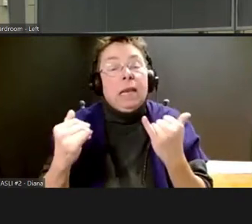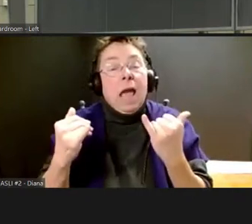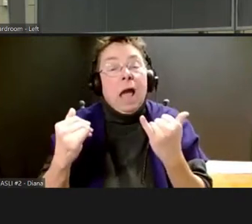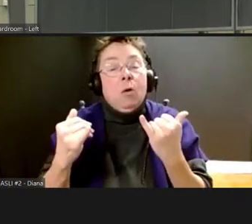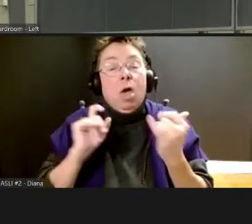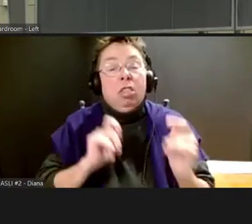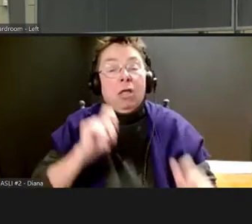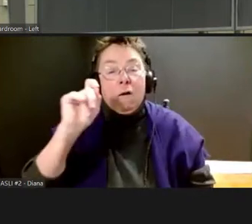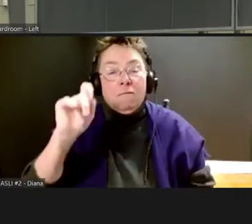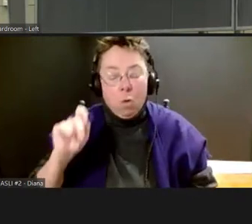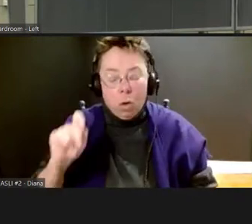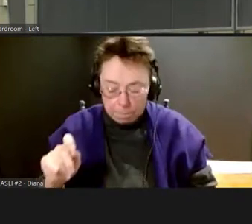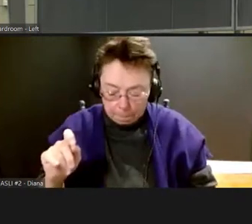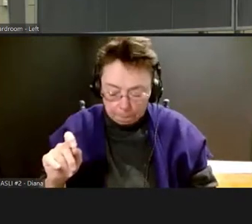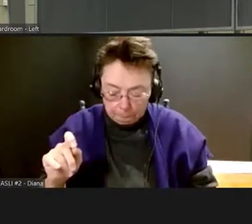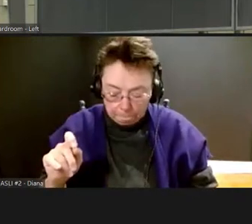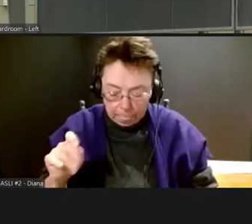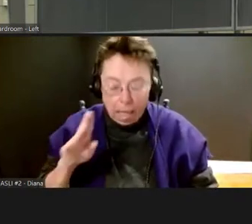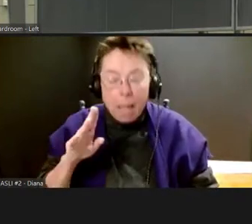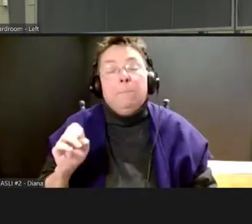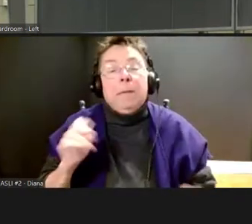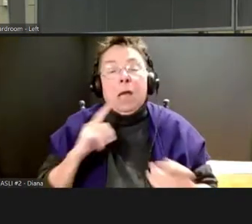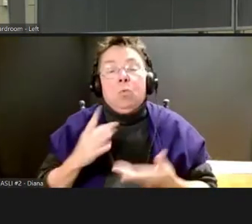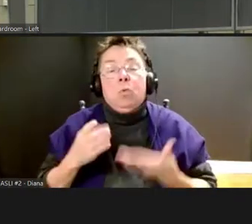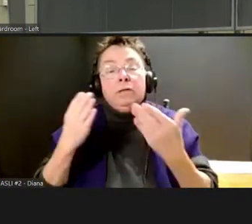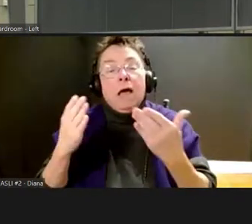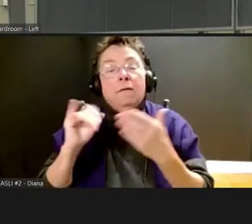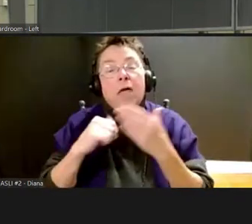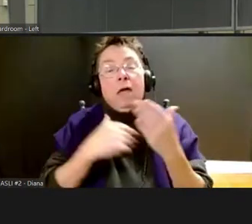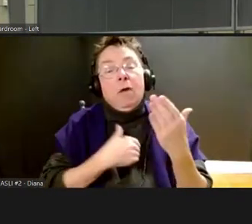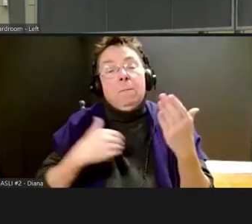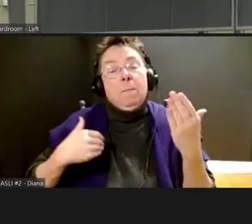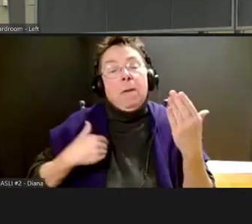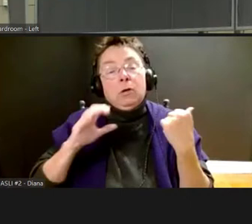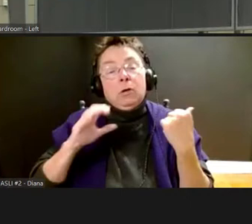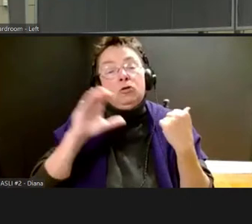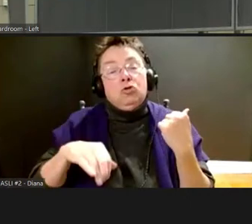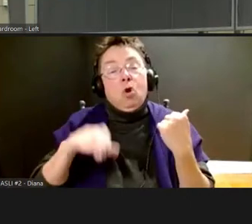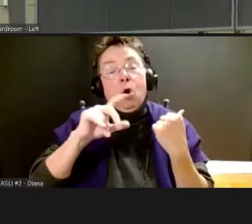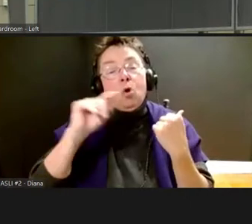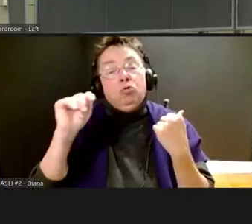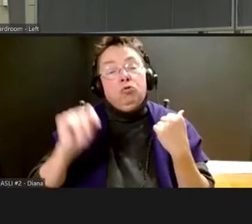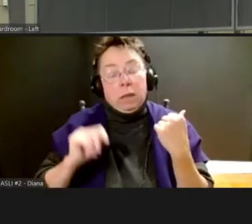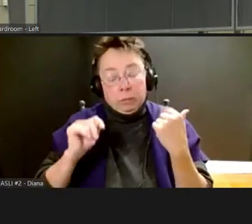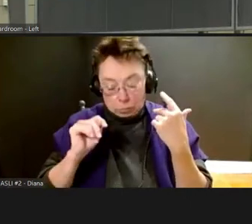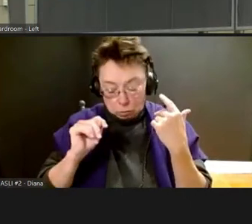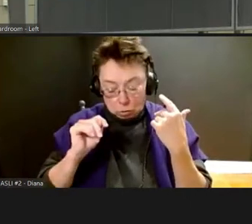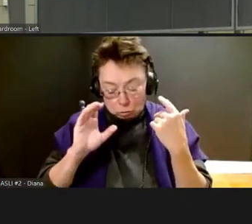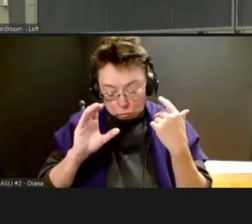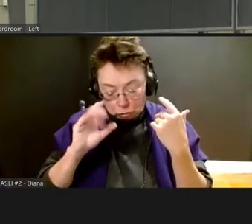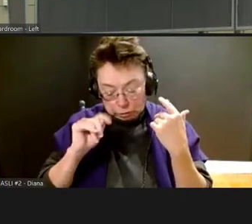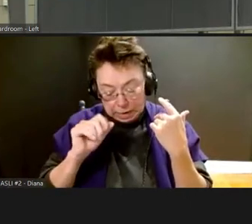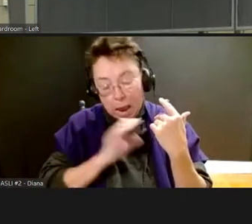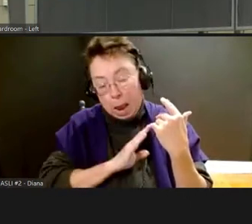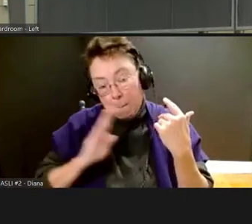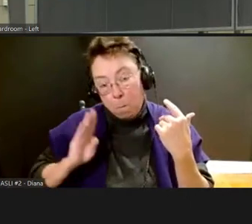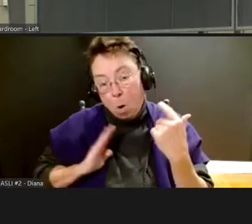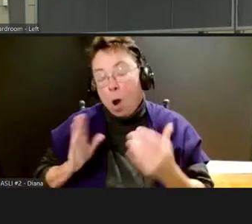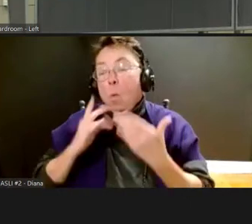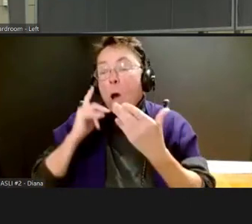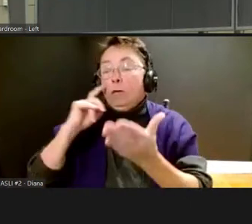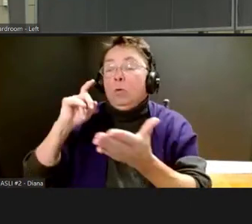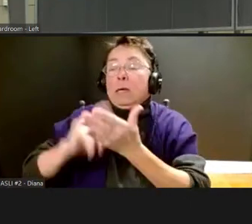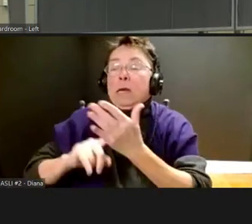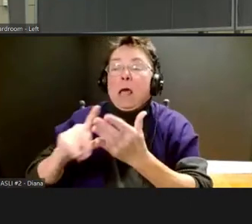therefore, be it resolved that the members of the Chicago Transit Board wish to acknowledge Mr.